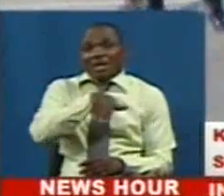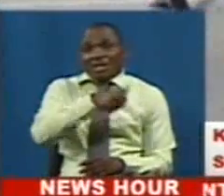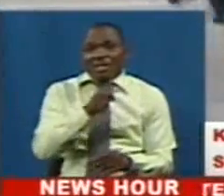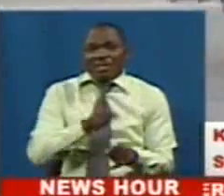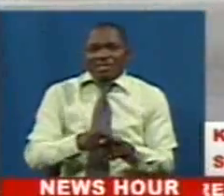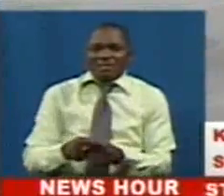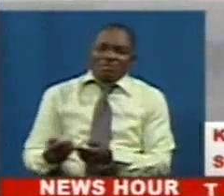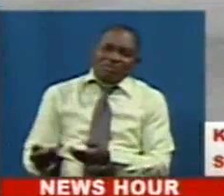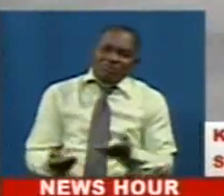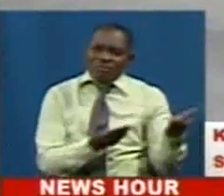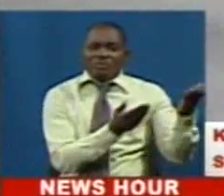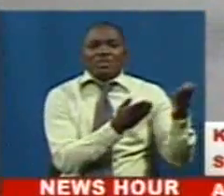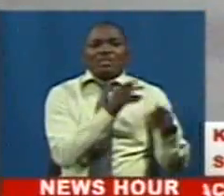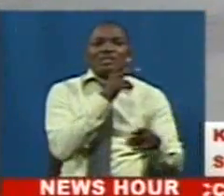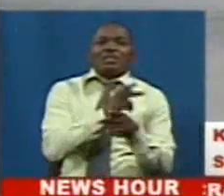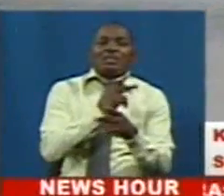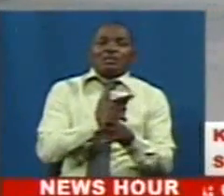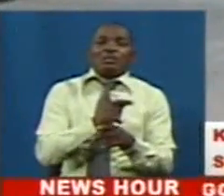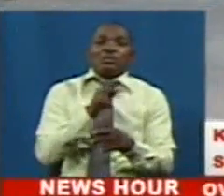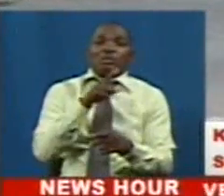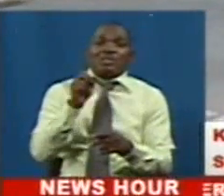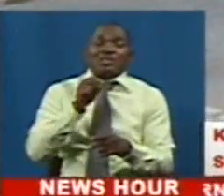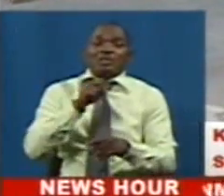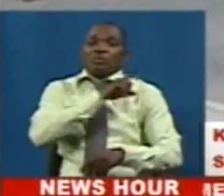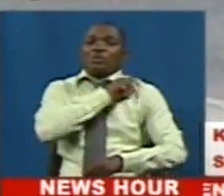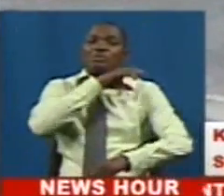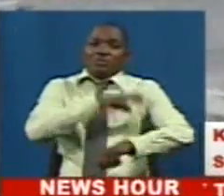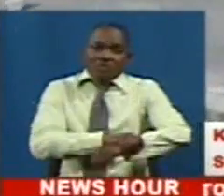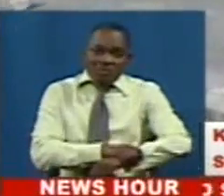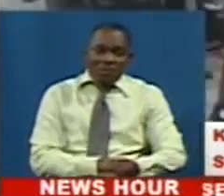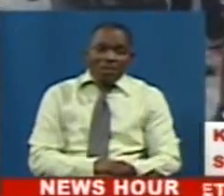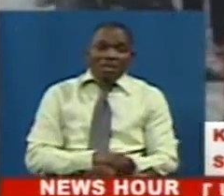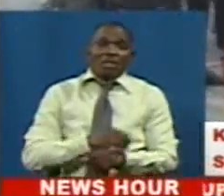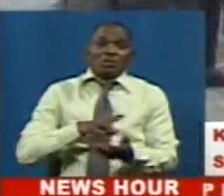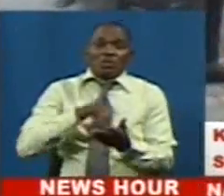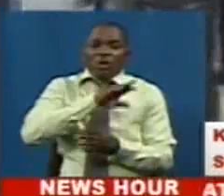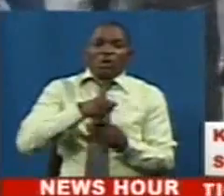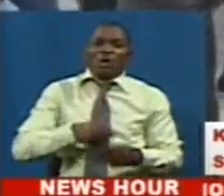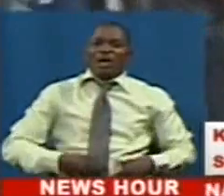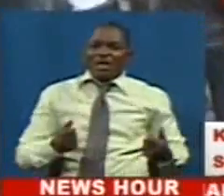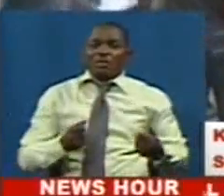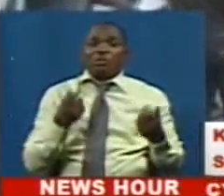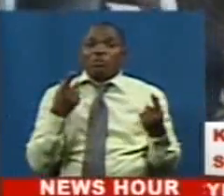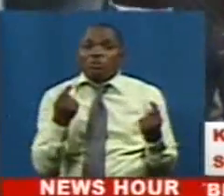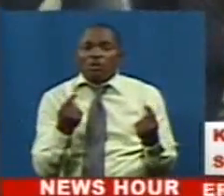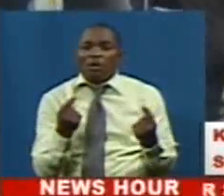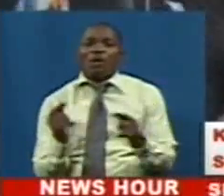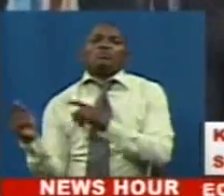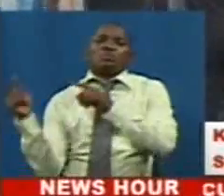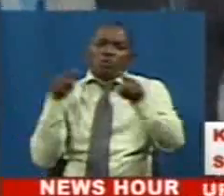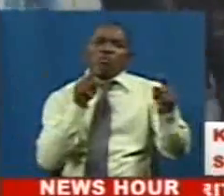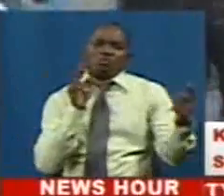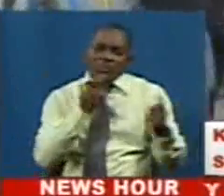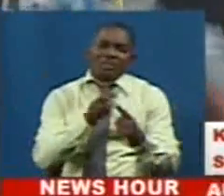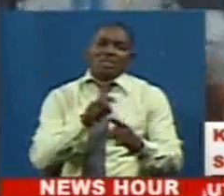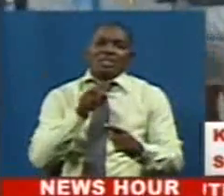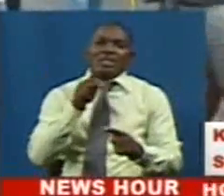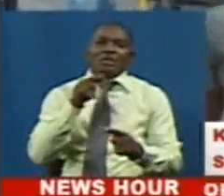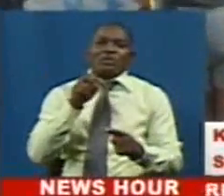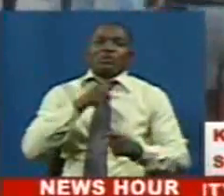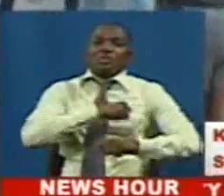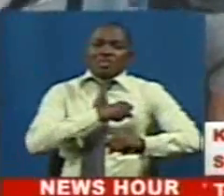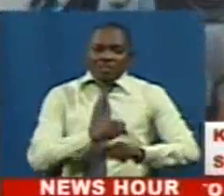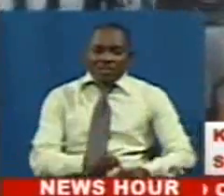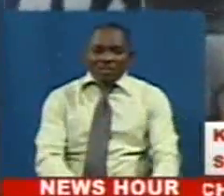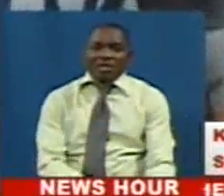others were briefly detained at the Tech police station. Angered by this, the students decided to meet the KNUST security boot